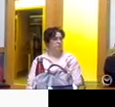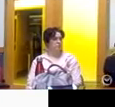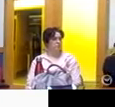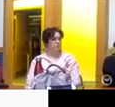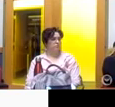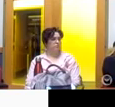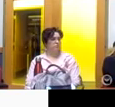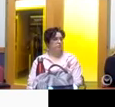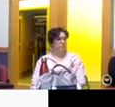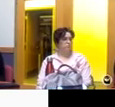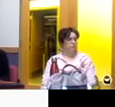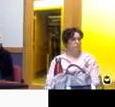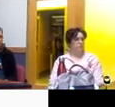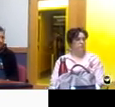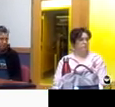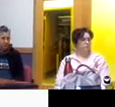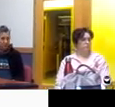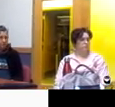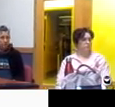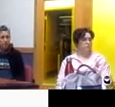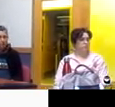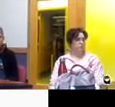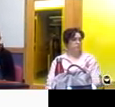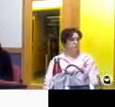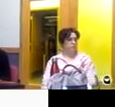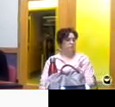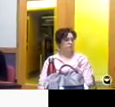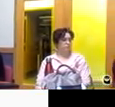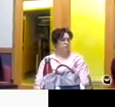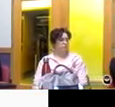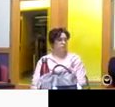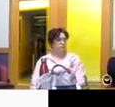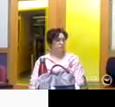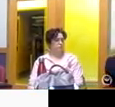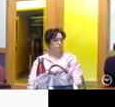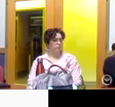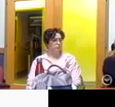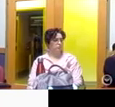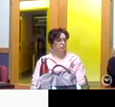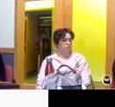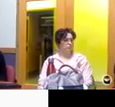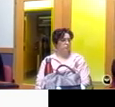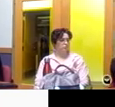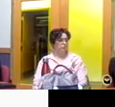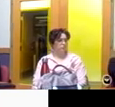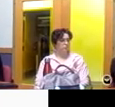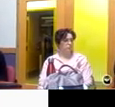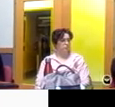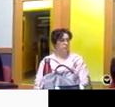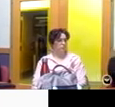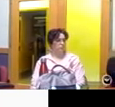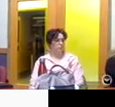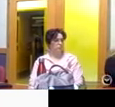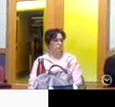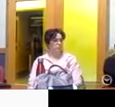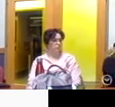in this position inherently puts us on that spectrum. Not because we're bad people, not because there's something that we're doing that's wrong,